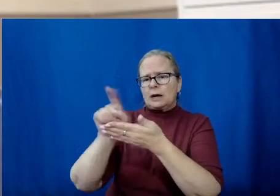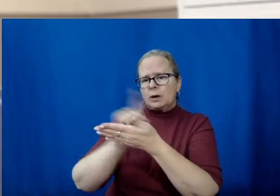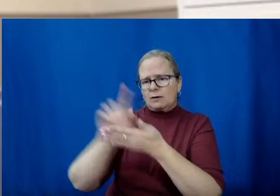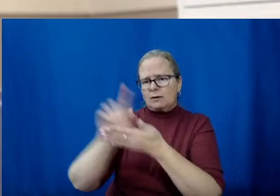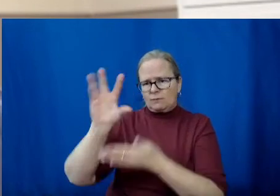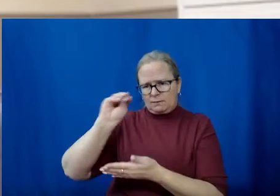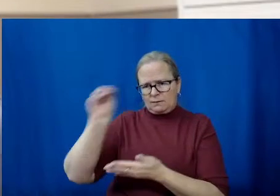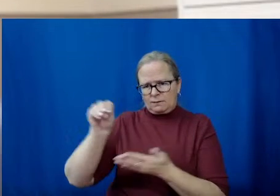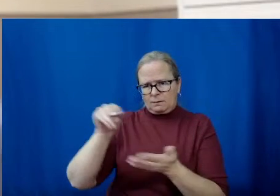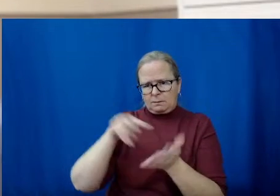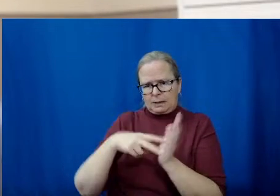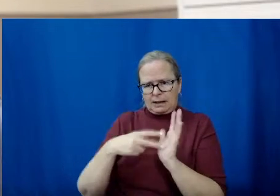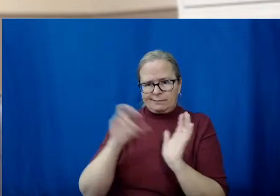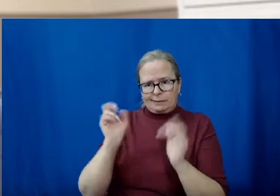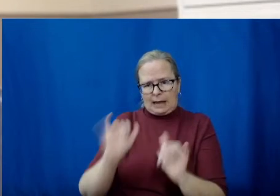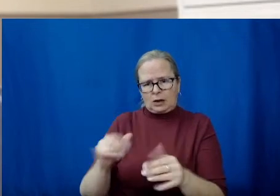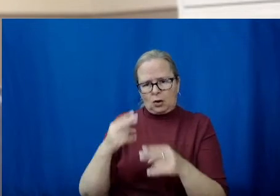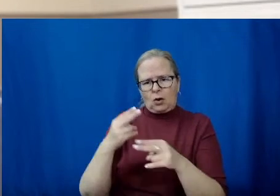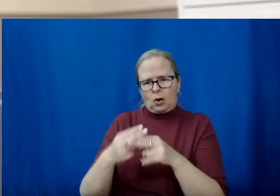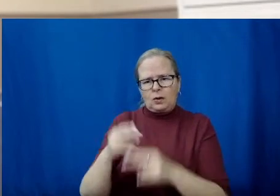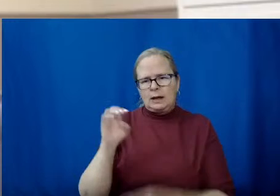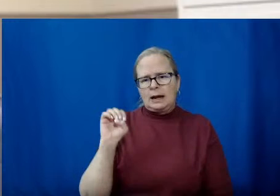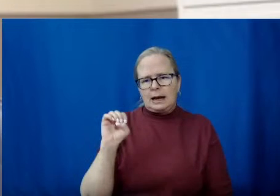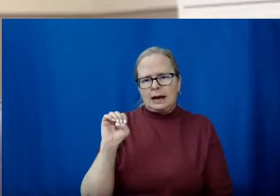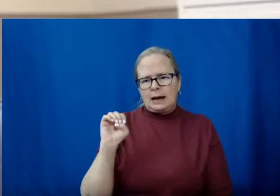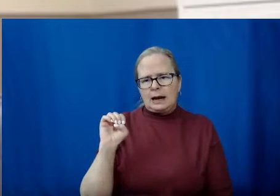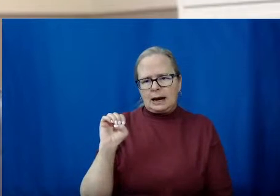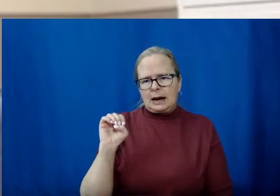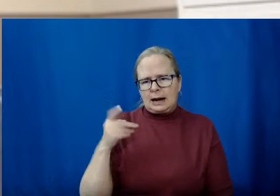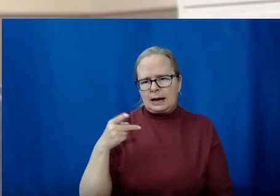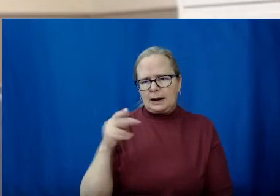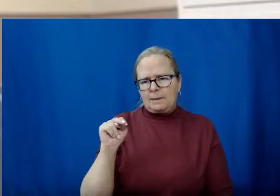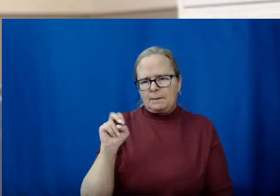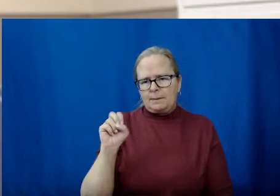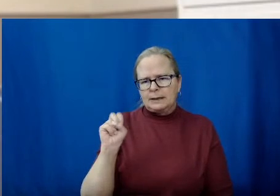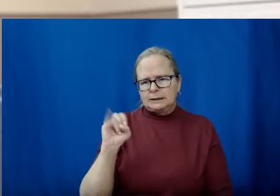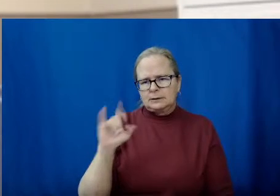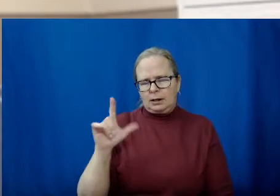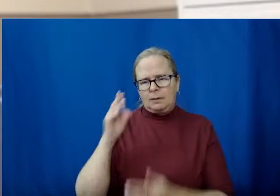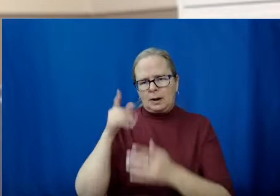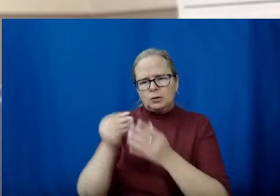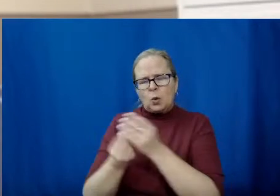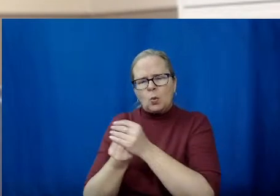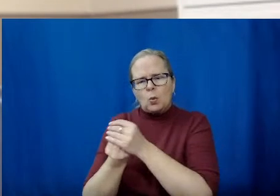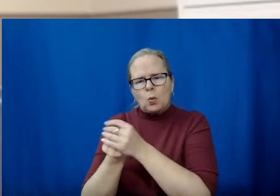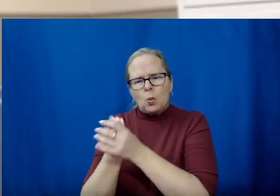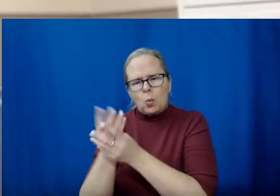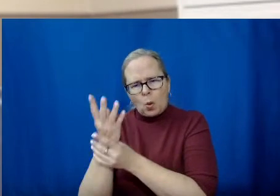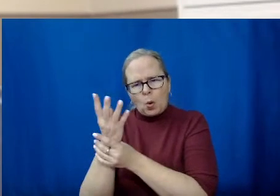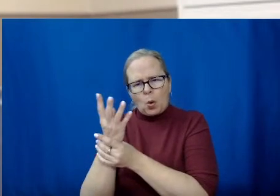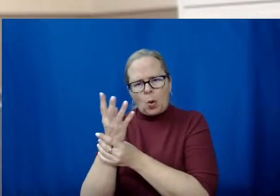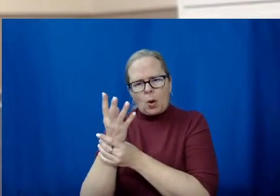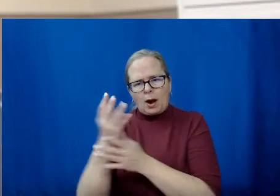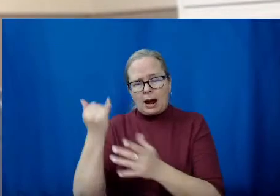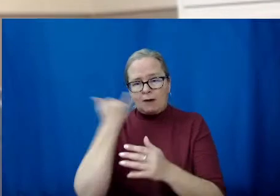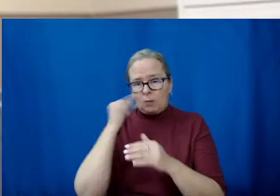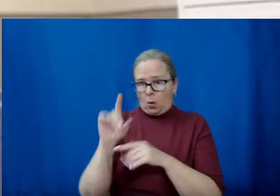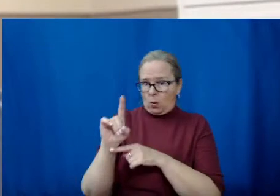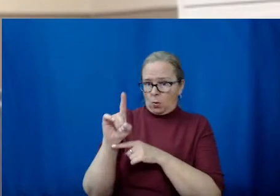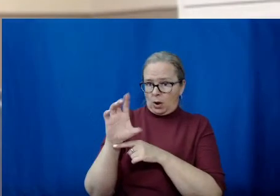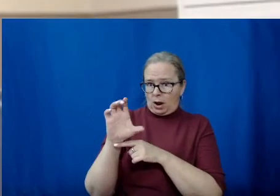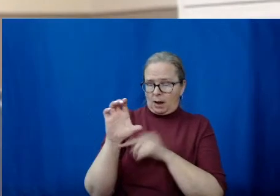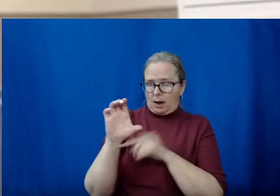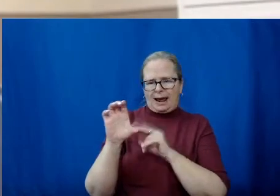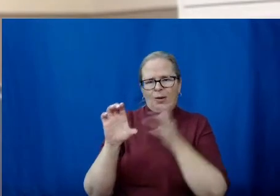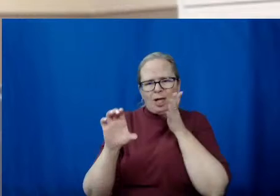to 150, but when you're at 1,000, a 50% increase is 500. So we really are in big trouble with that ongoing